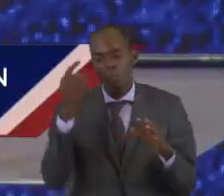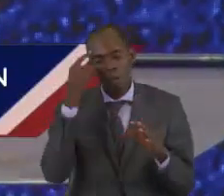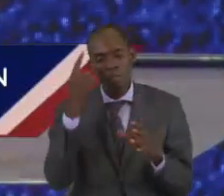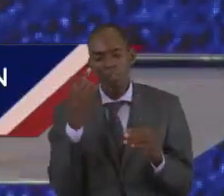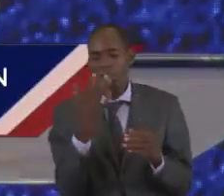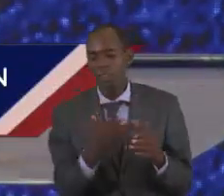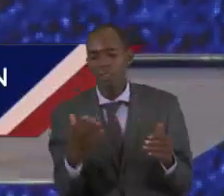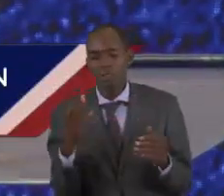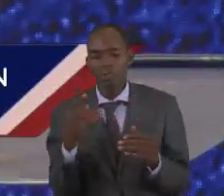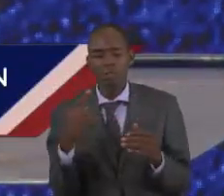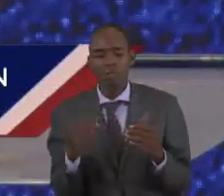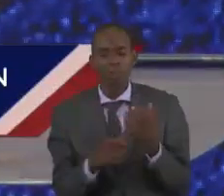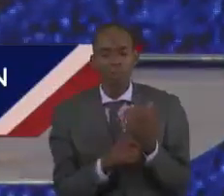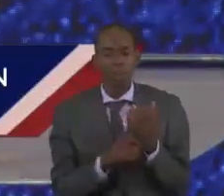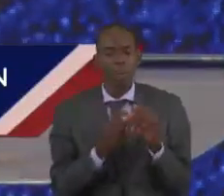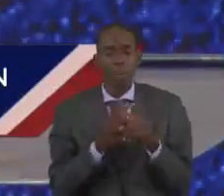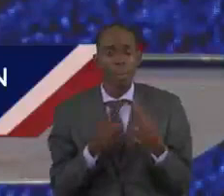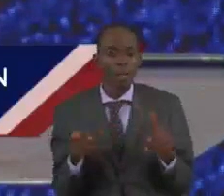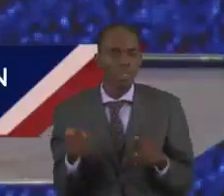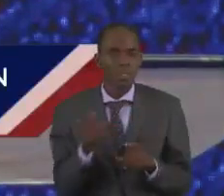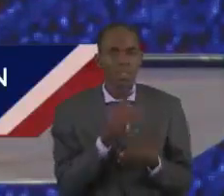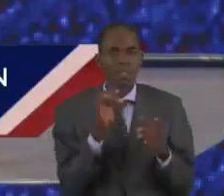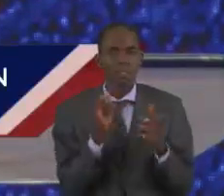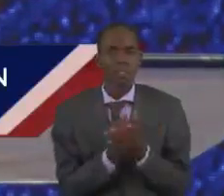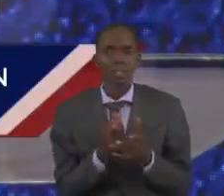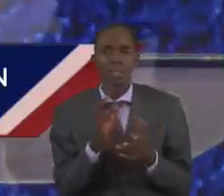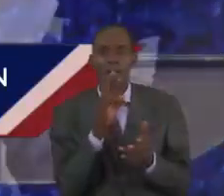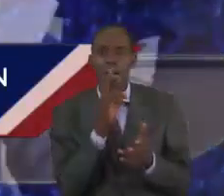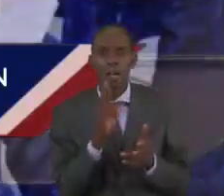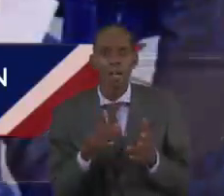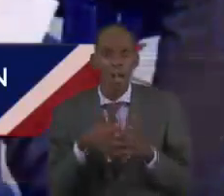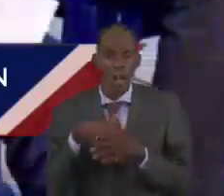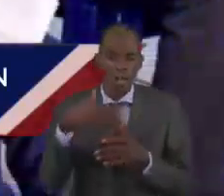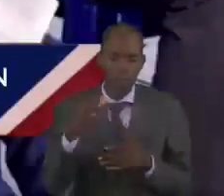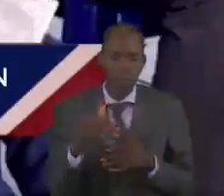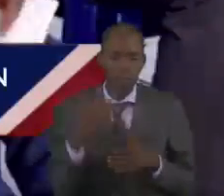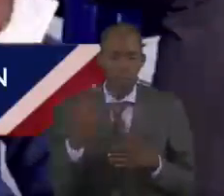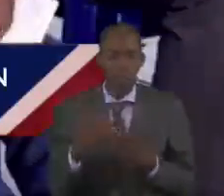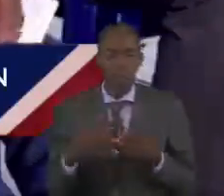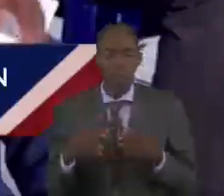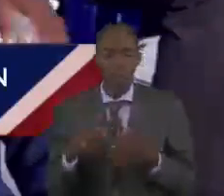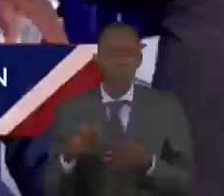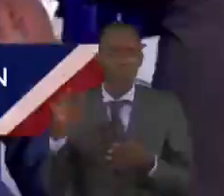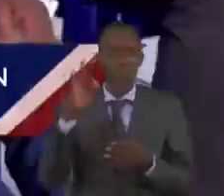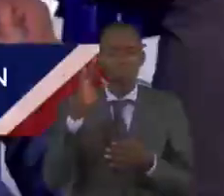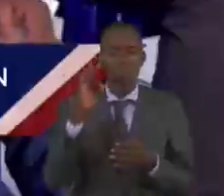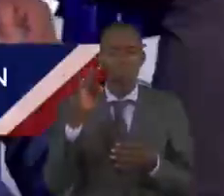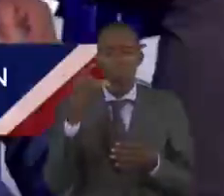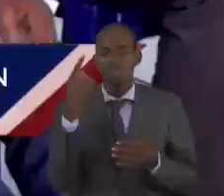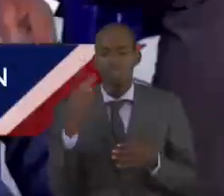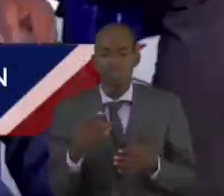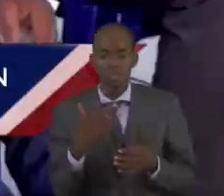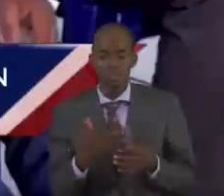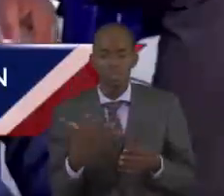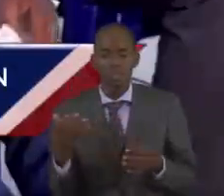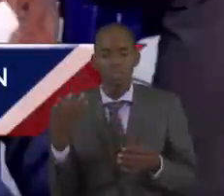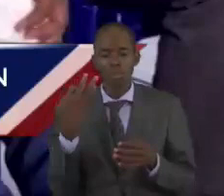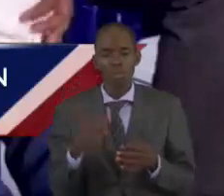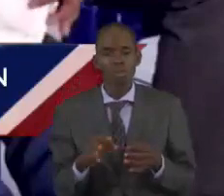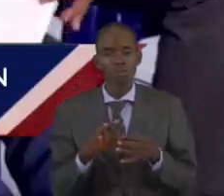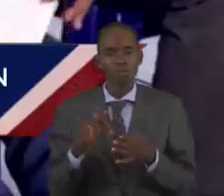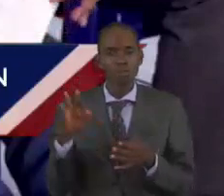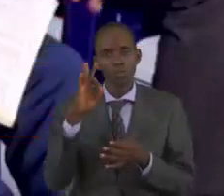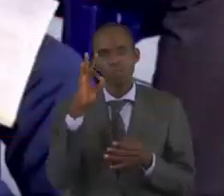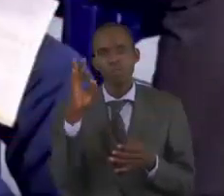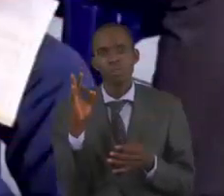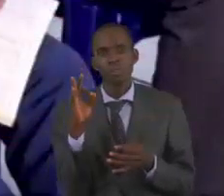flesh, but they that are after the Spirit, the things of the Spirit. Verse